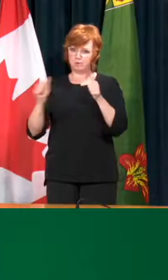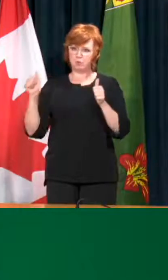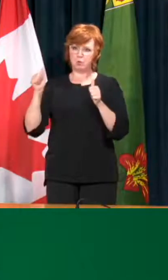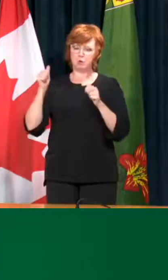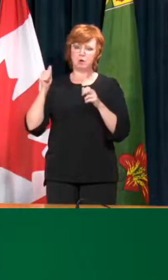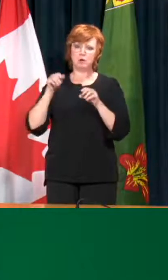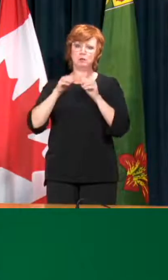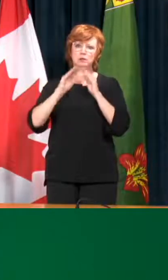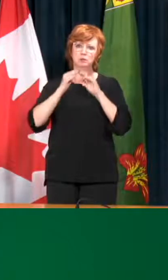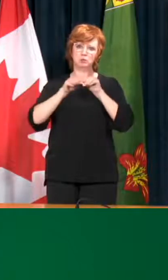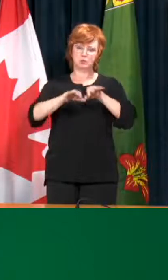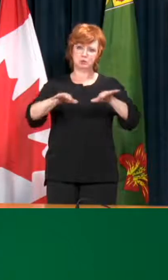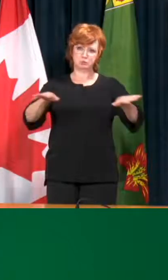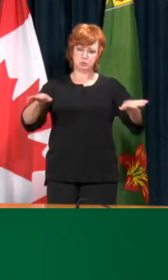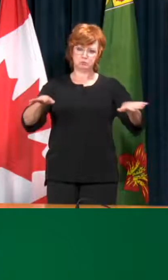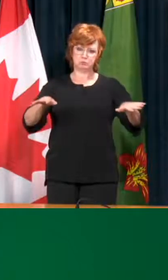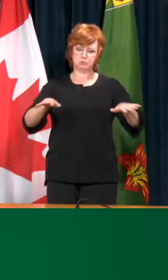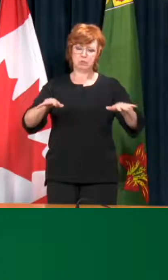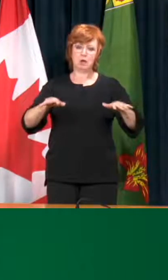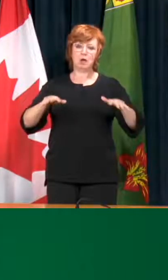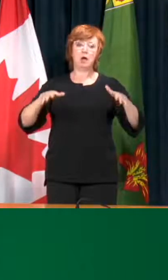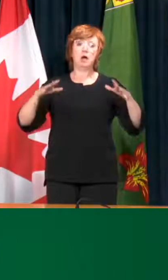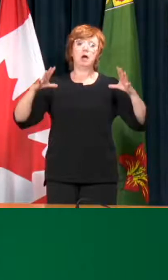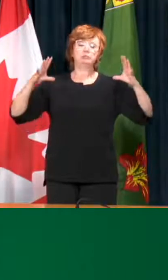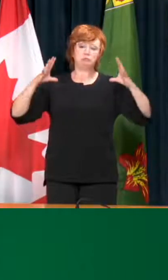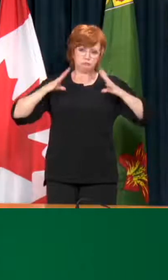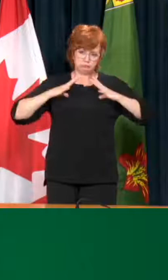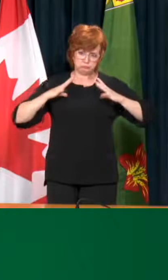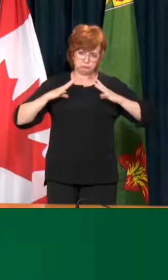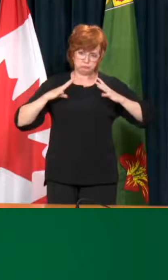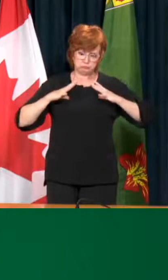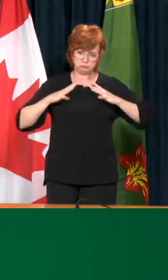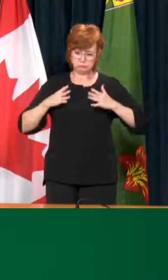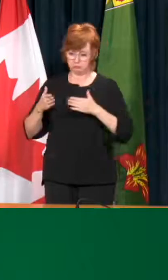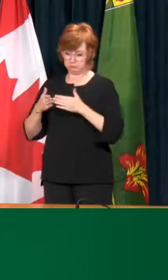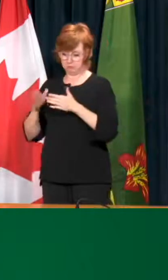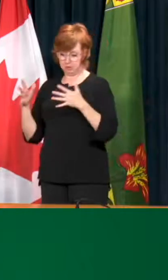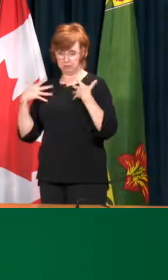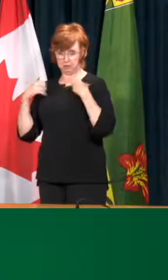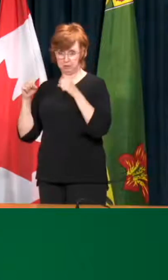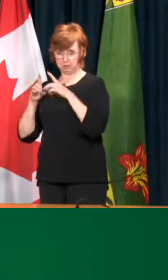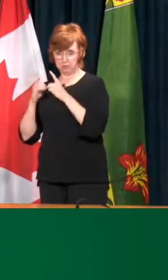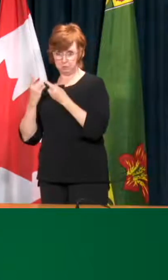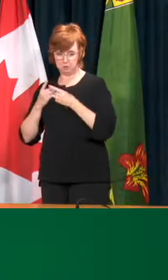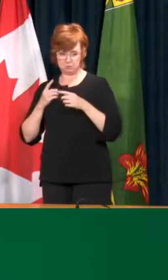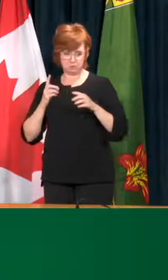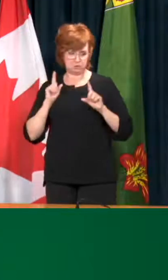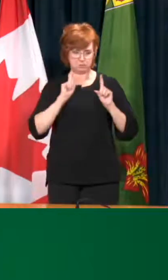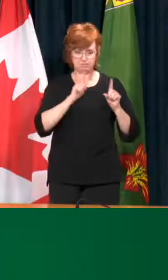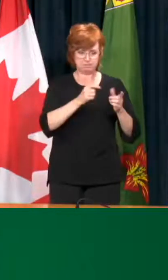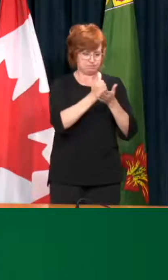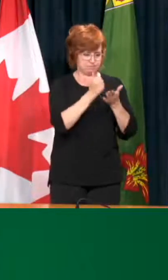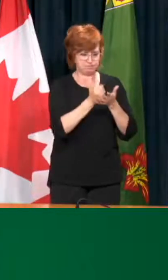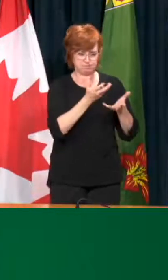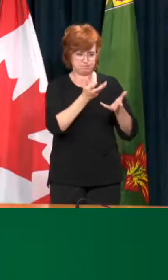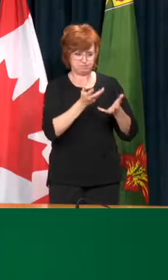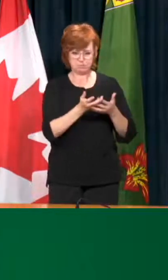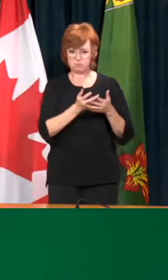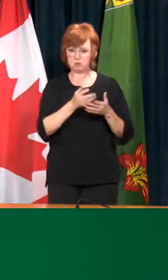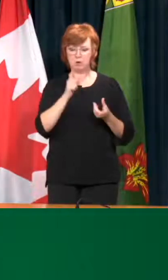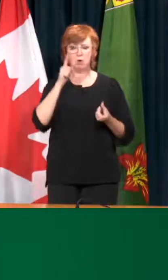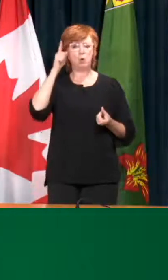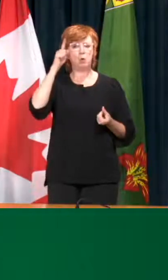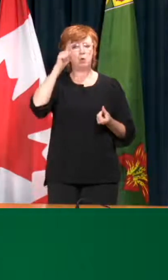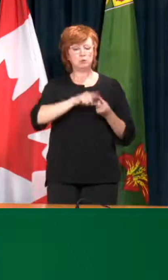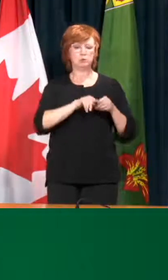working with the communities to really understand how many people could they potentially have been in contact with, following